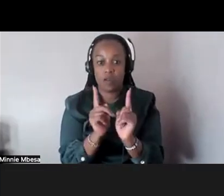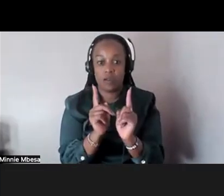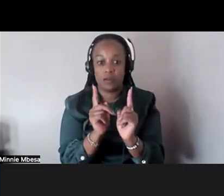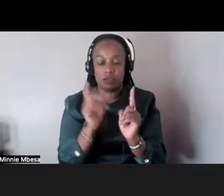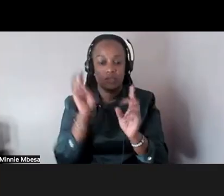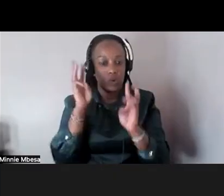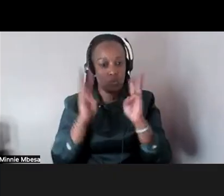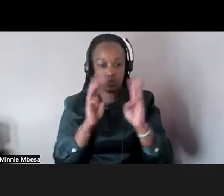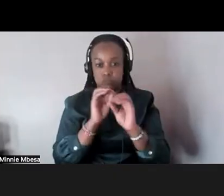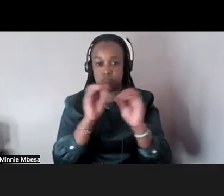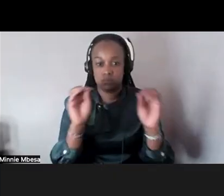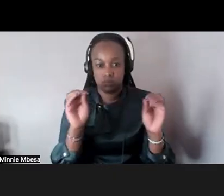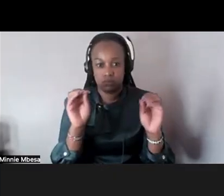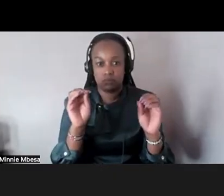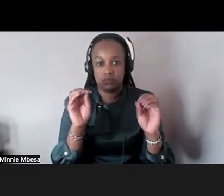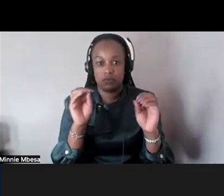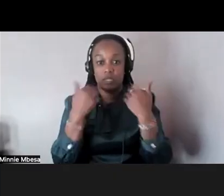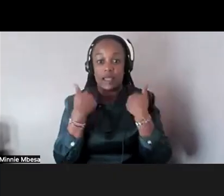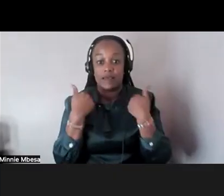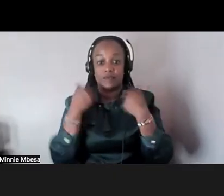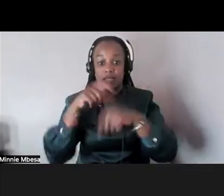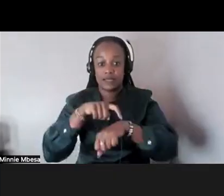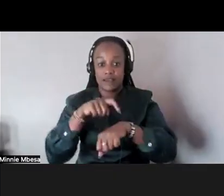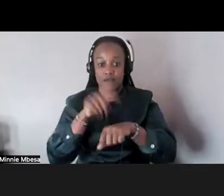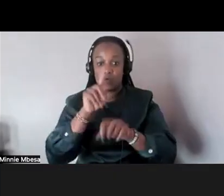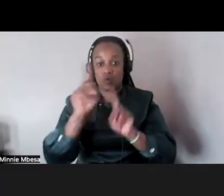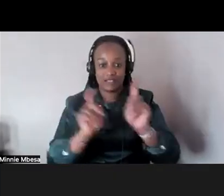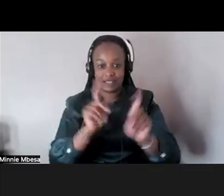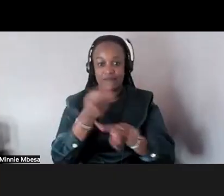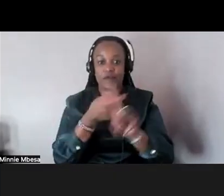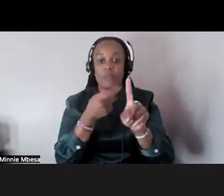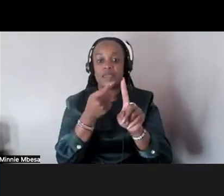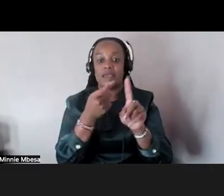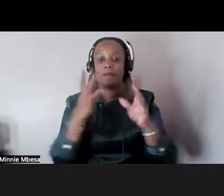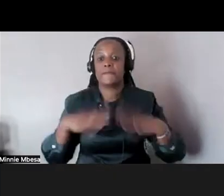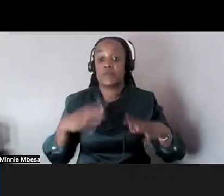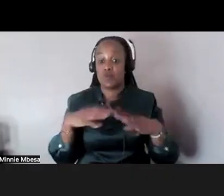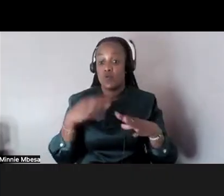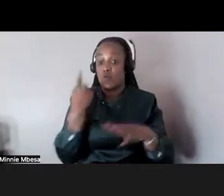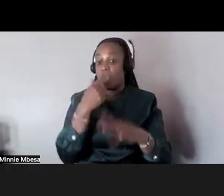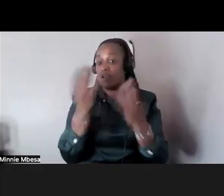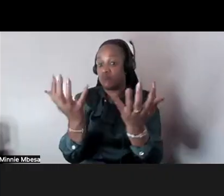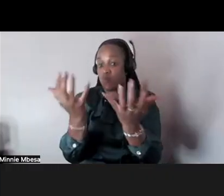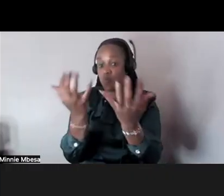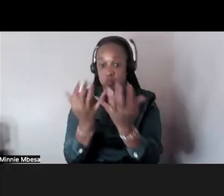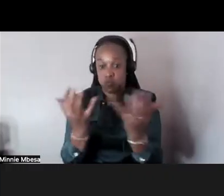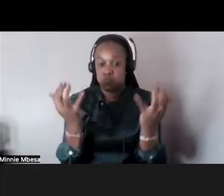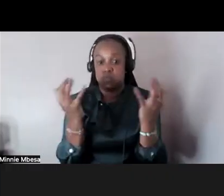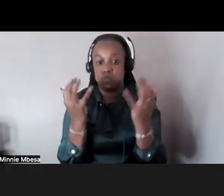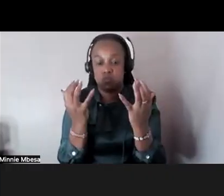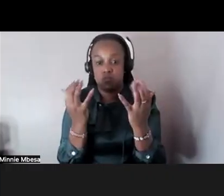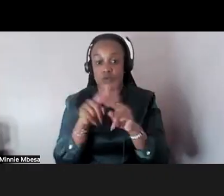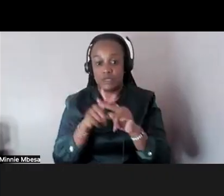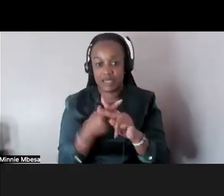time for questions from the audience shortly. But to kick things off, I wanted to